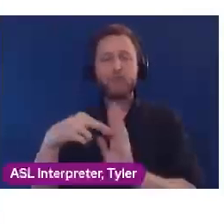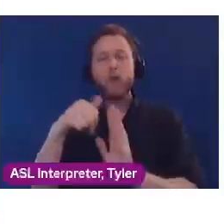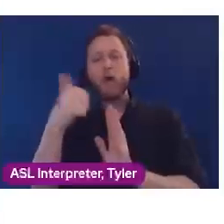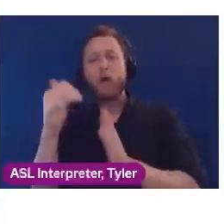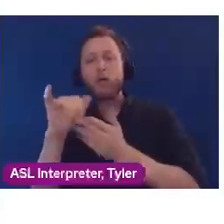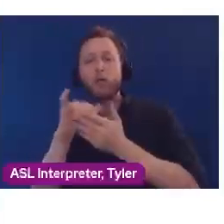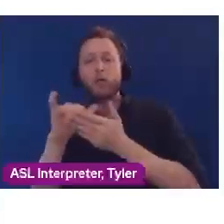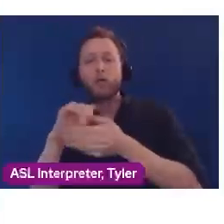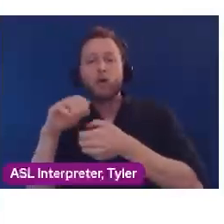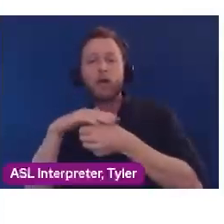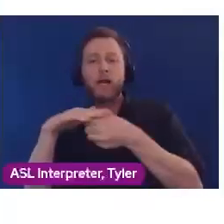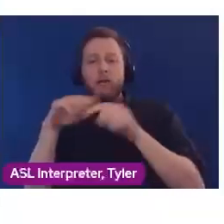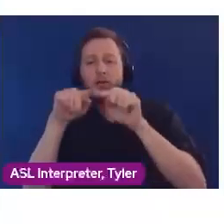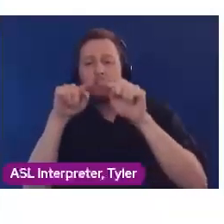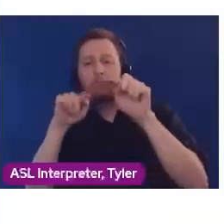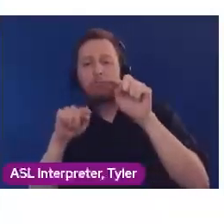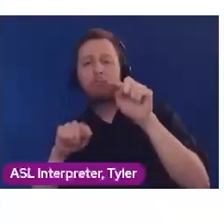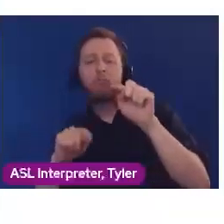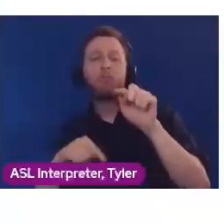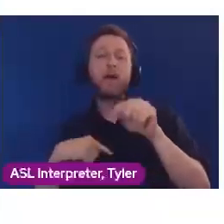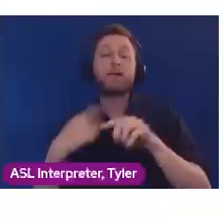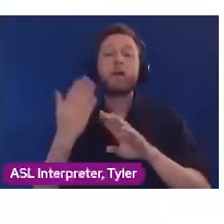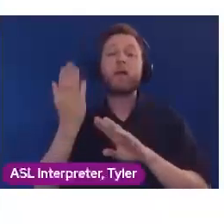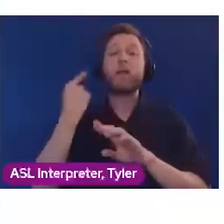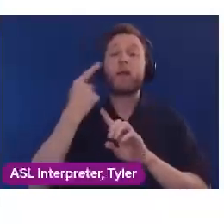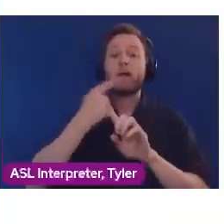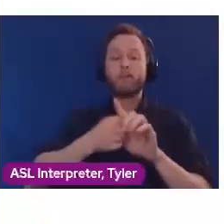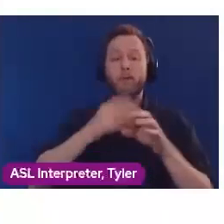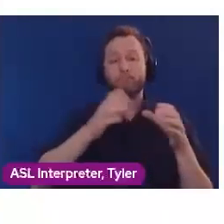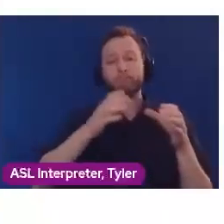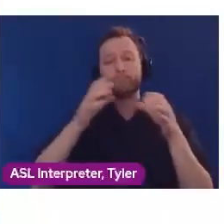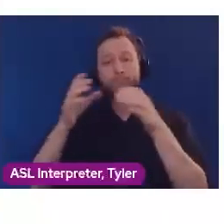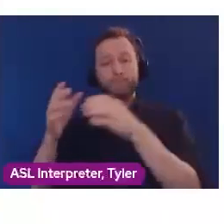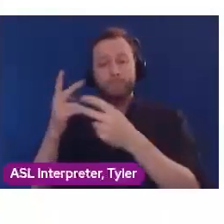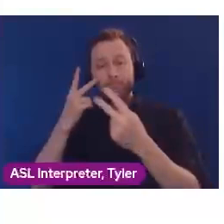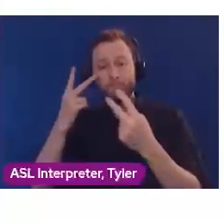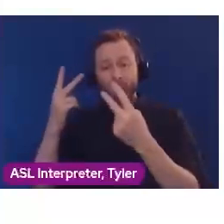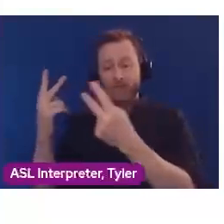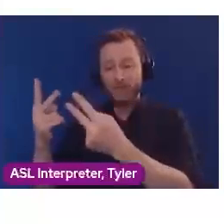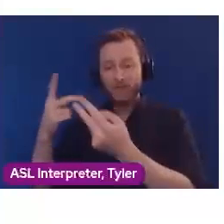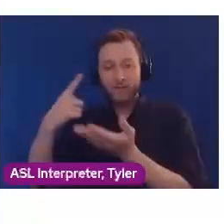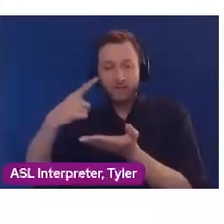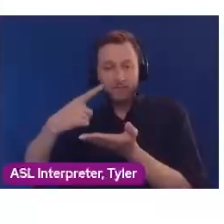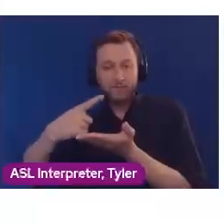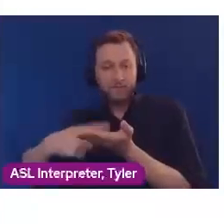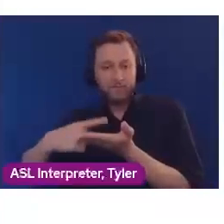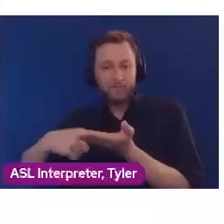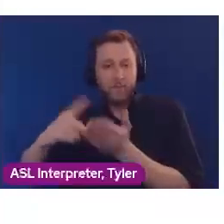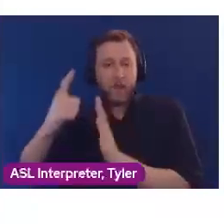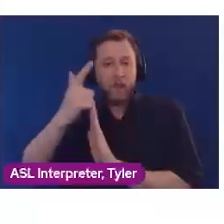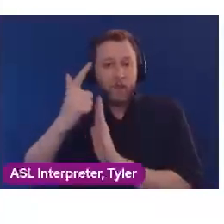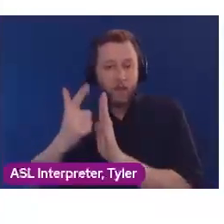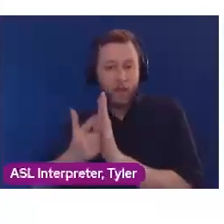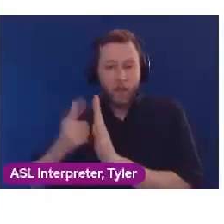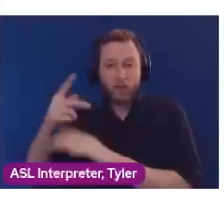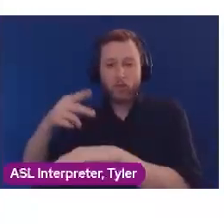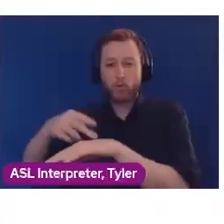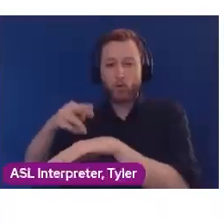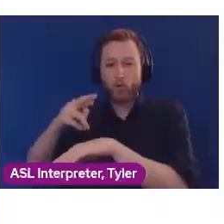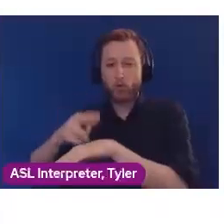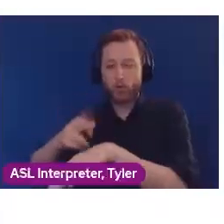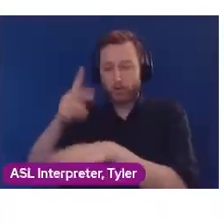we went to Puerto Rico last month to address the Puerto Rico Status Determination Act and start